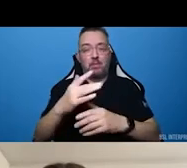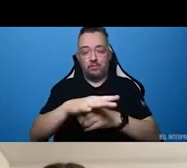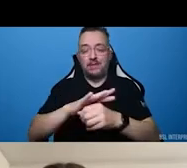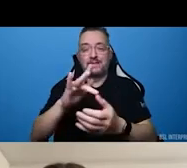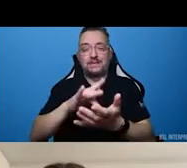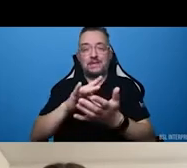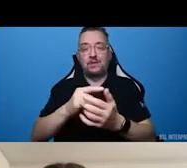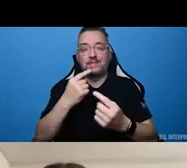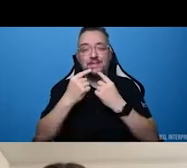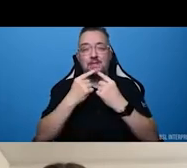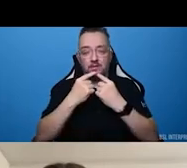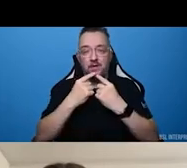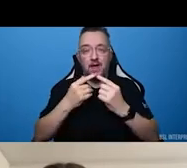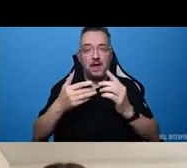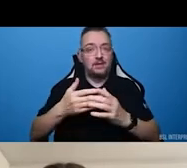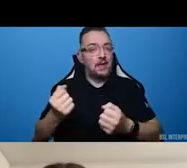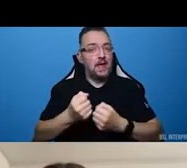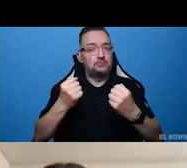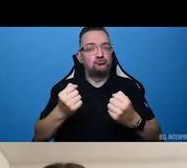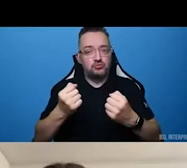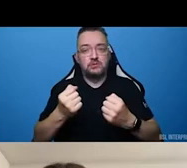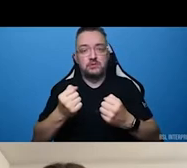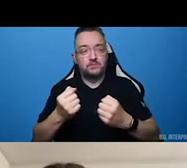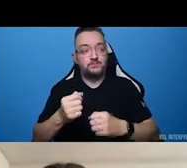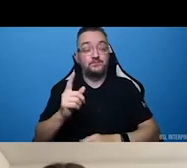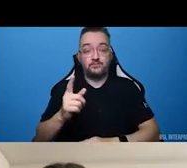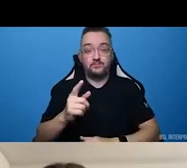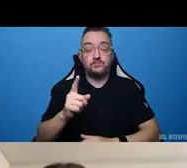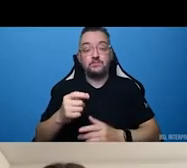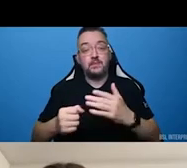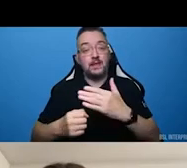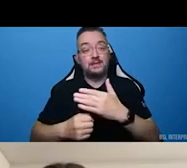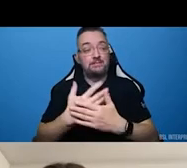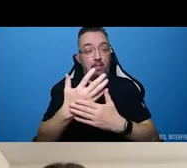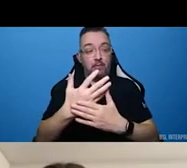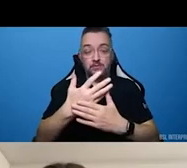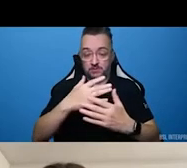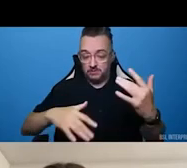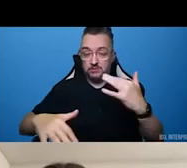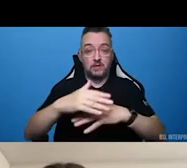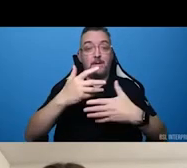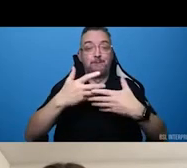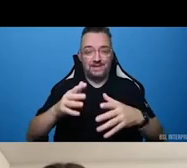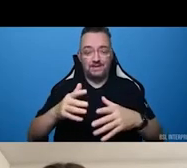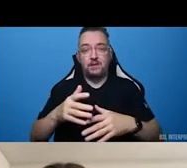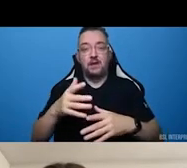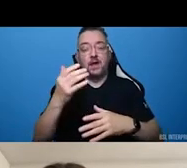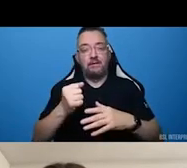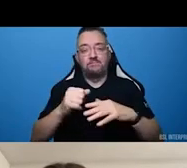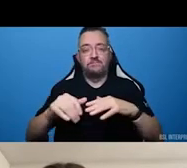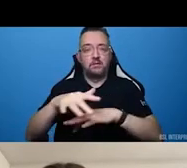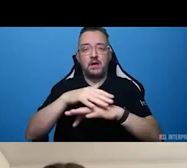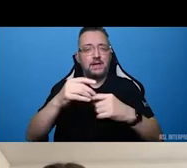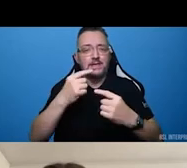associated energy generation. But beyond the development of these back end infrastructures, there is yet another layer of data